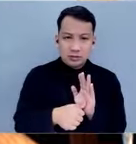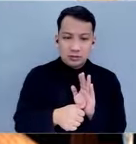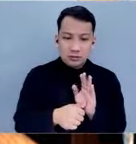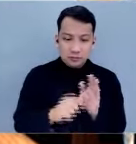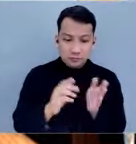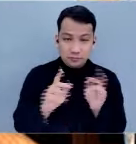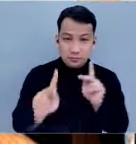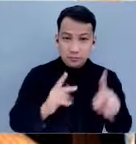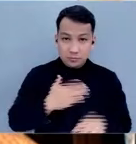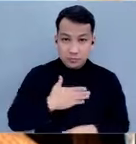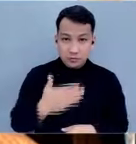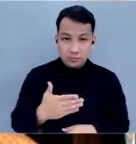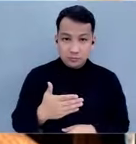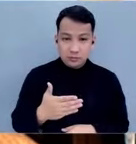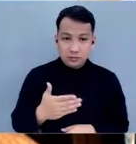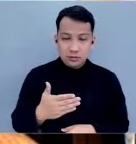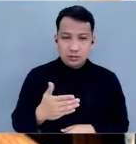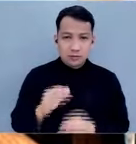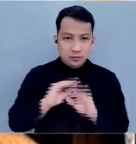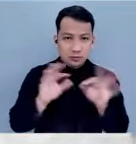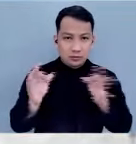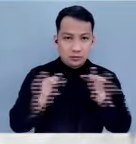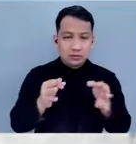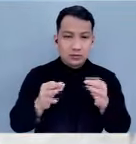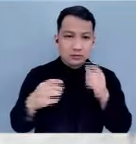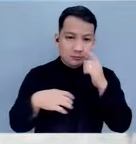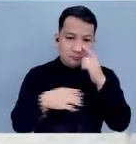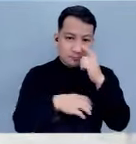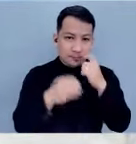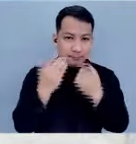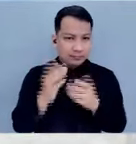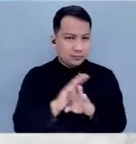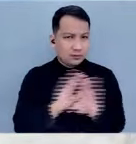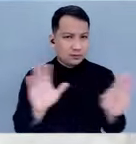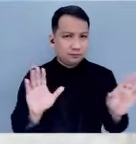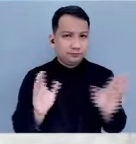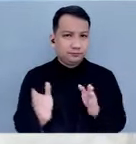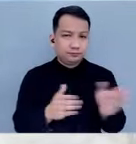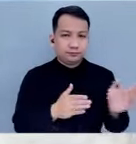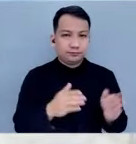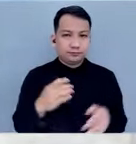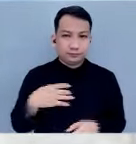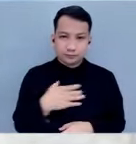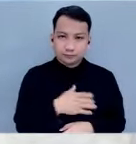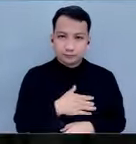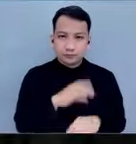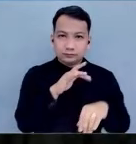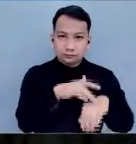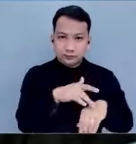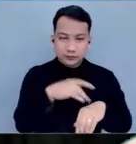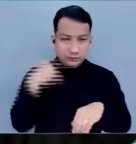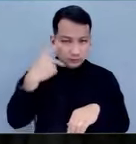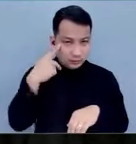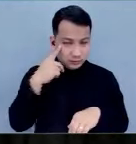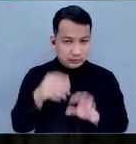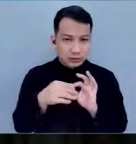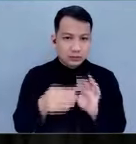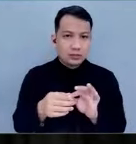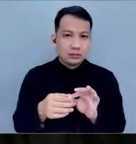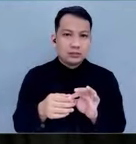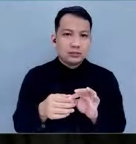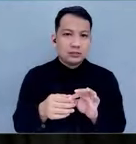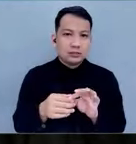of government. Paglilinaw ng mga kongresista, walang balak ang Kamara na galawin ng political provisions ng Saligang